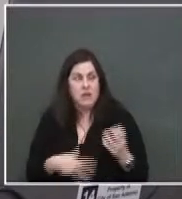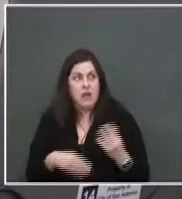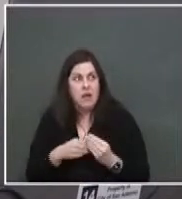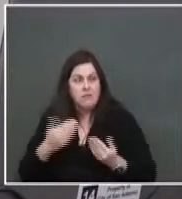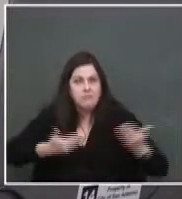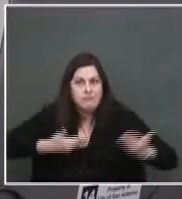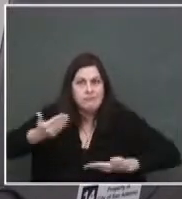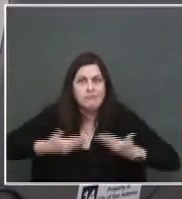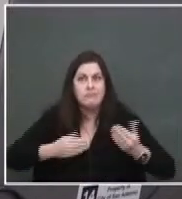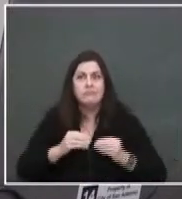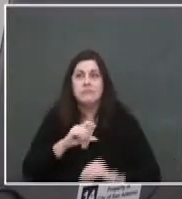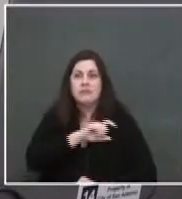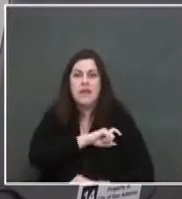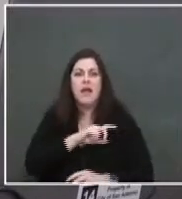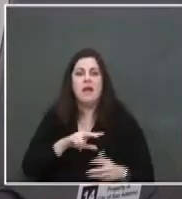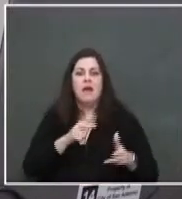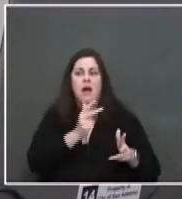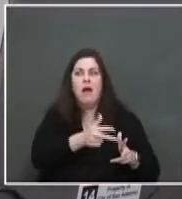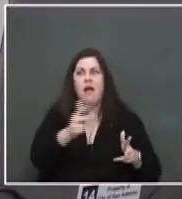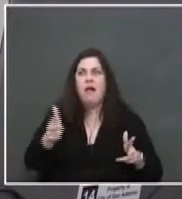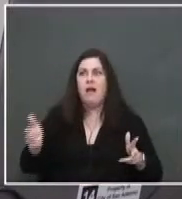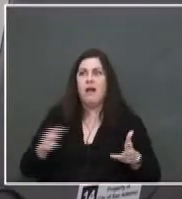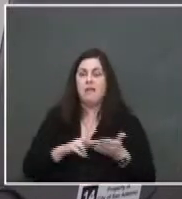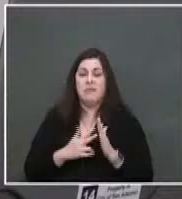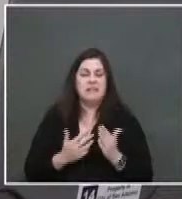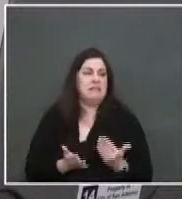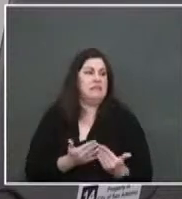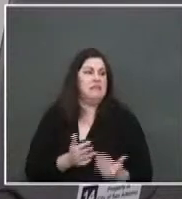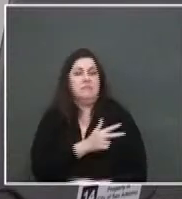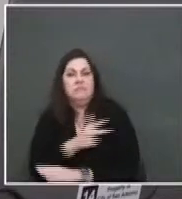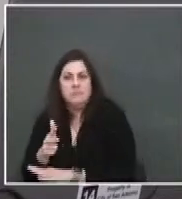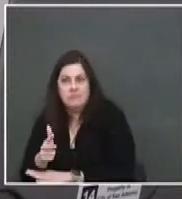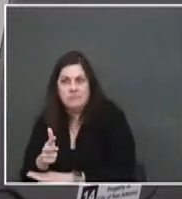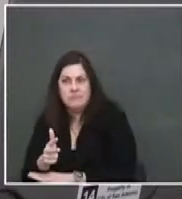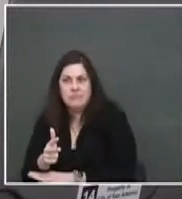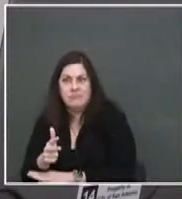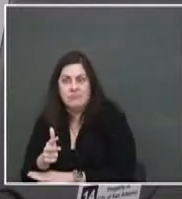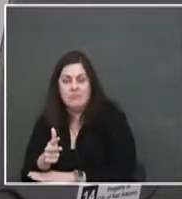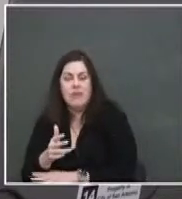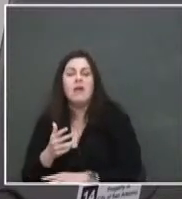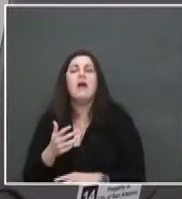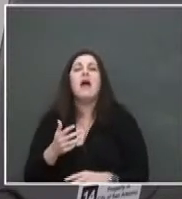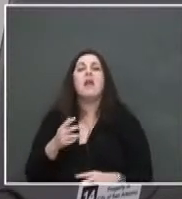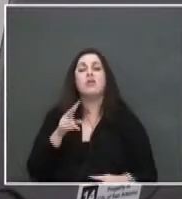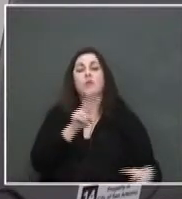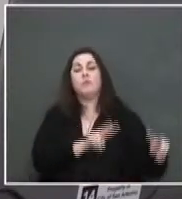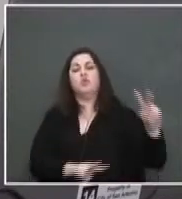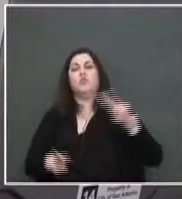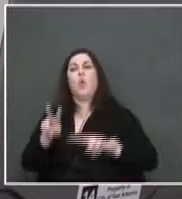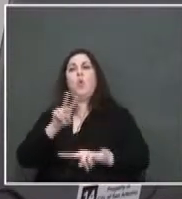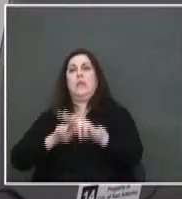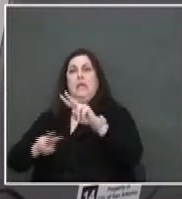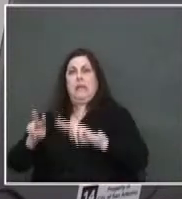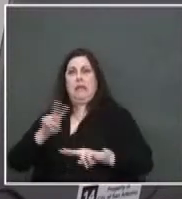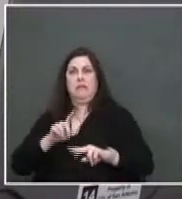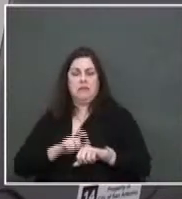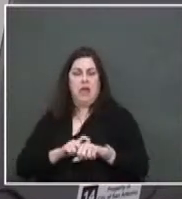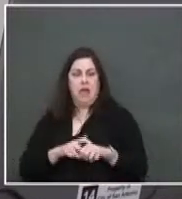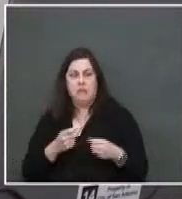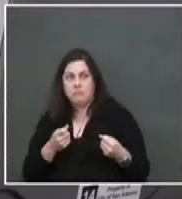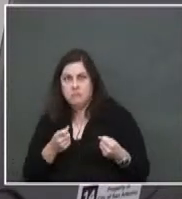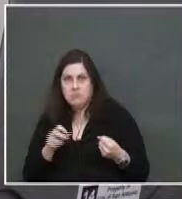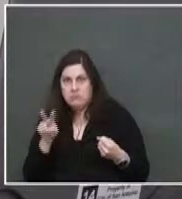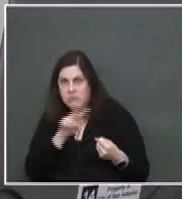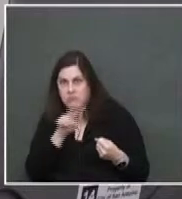see the results of more patrol on the street. More work to do, but that's one of the benefits of having